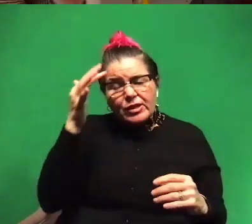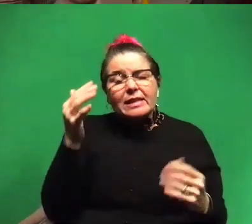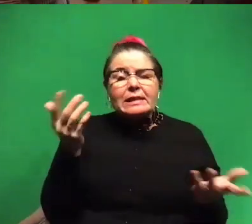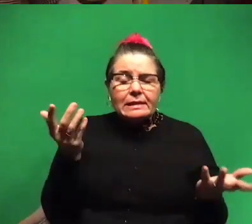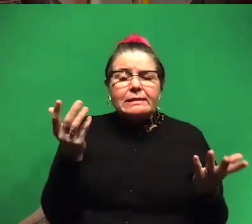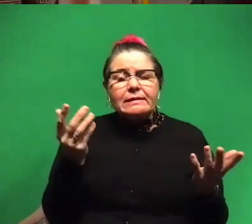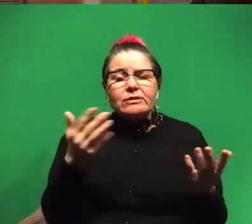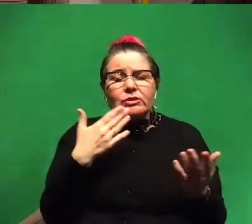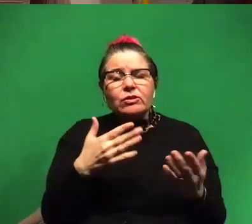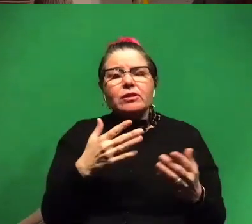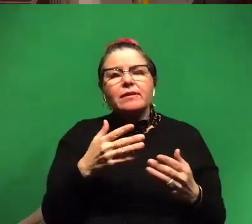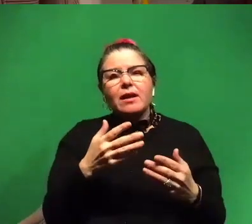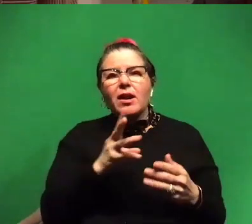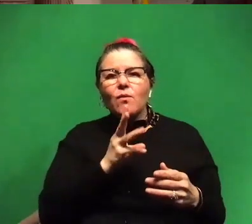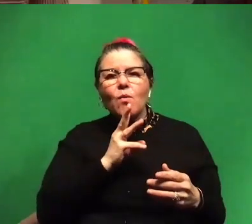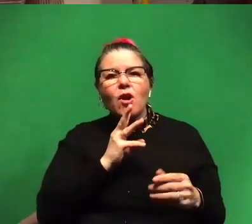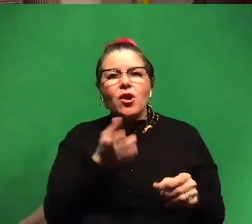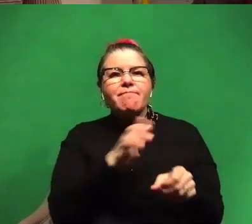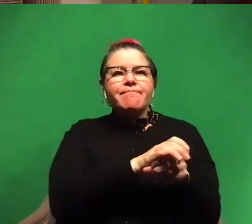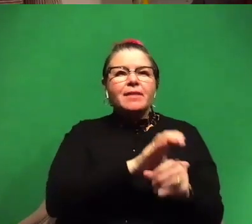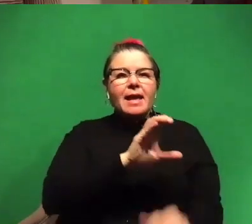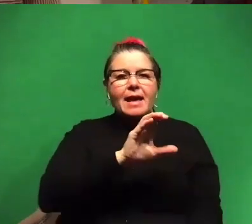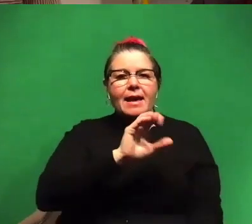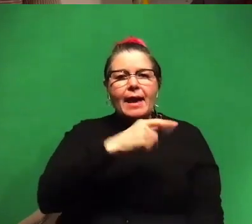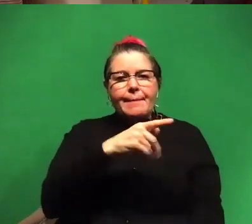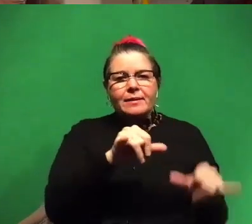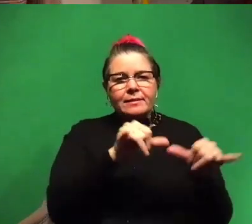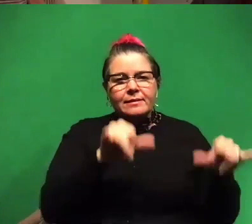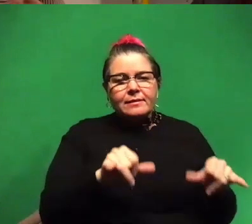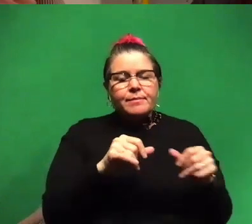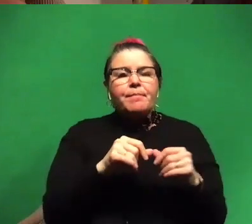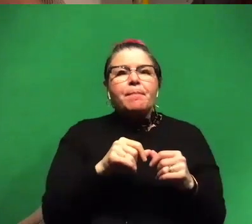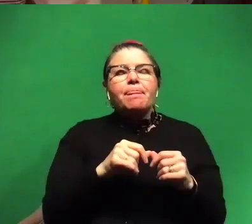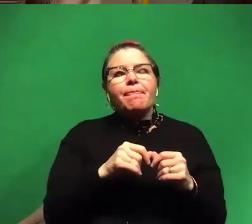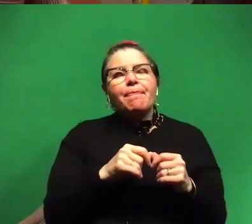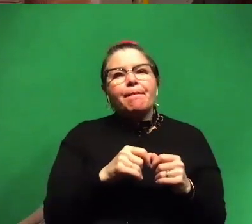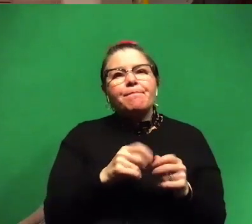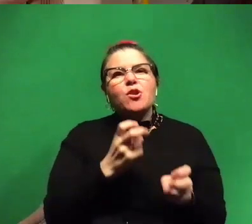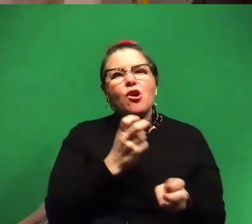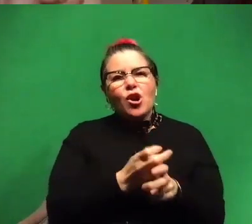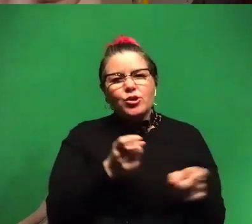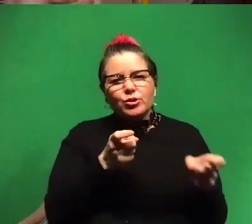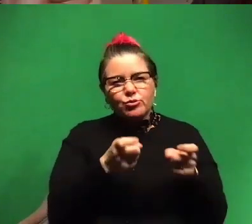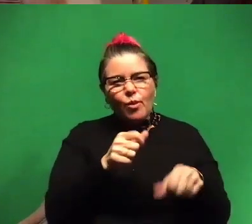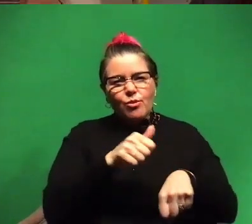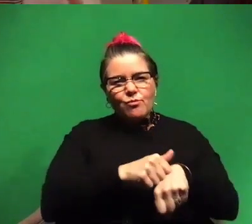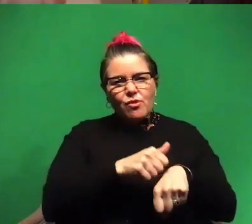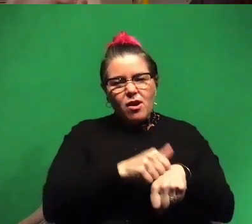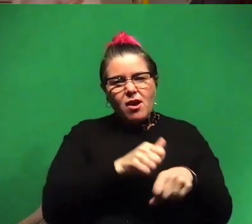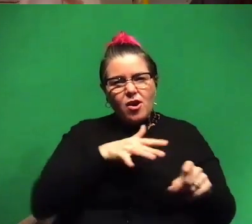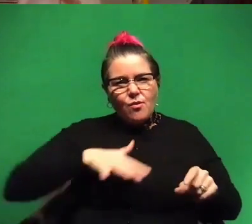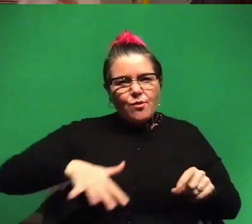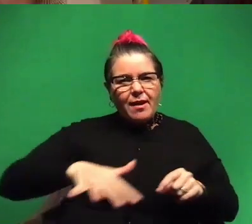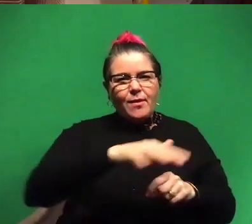of these like water capping systems, but it's really hard to actually control the rock in around the